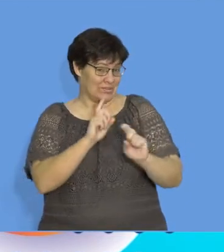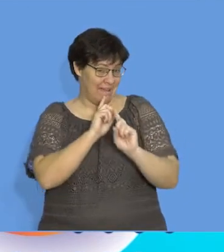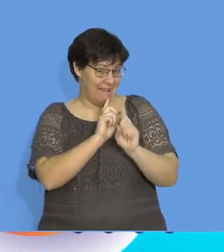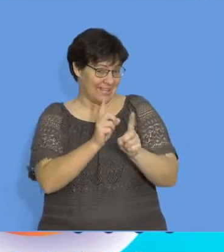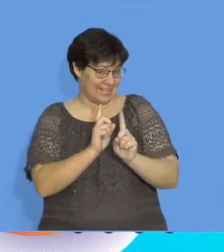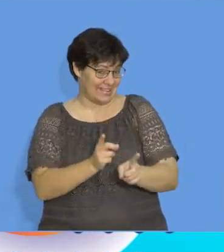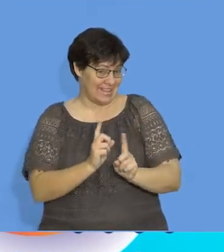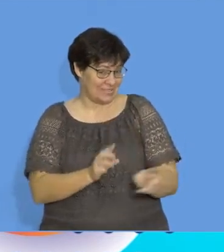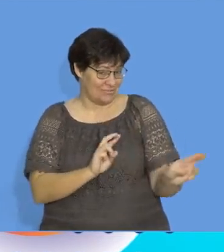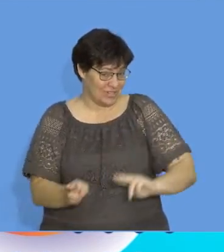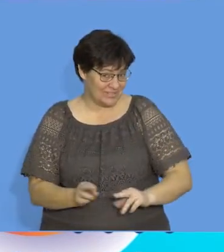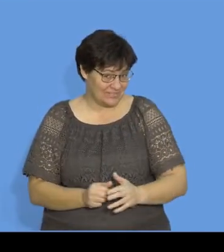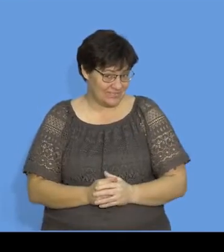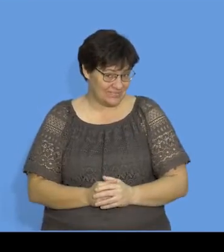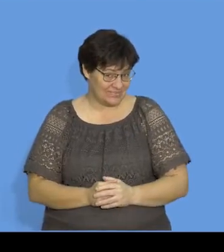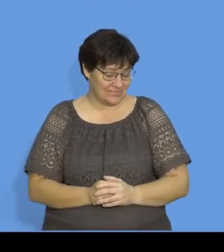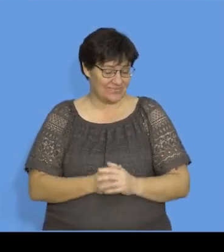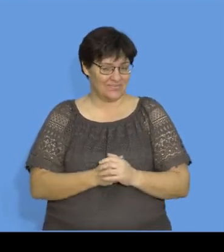going.